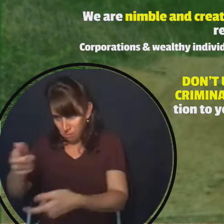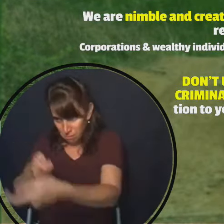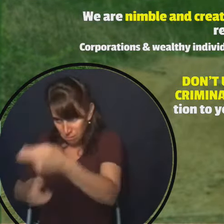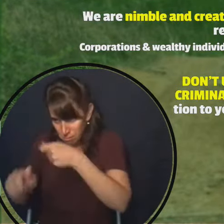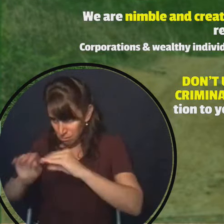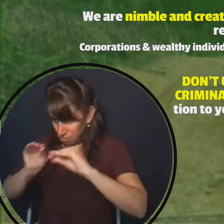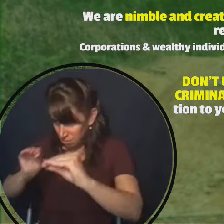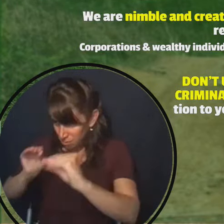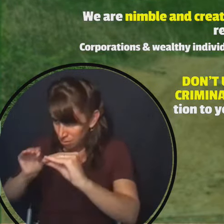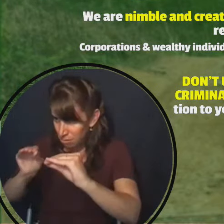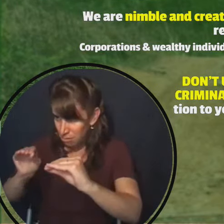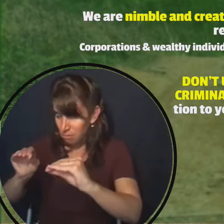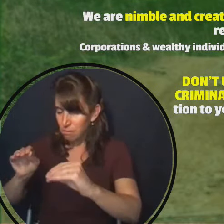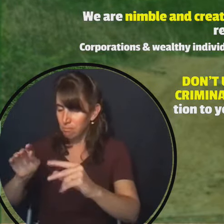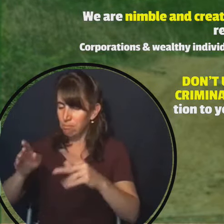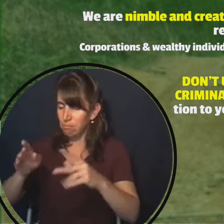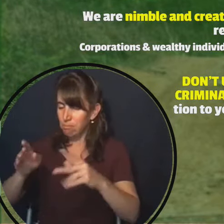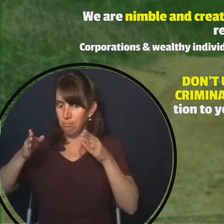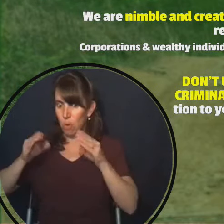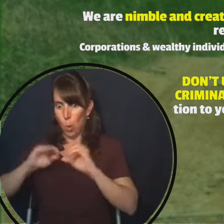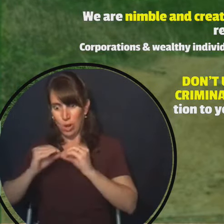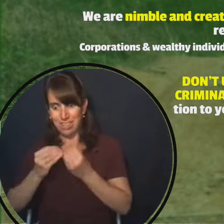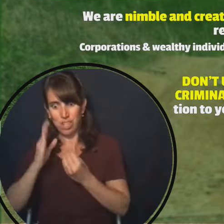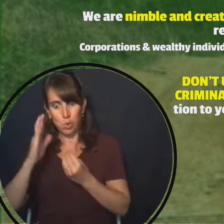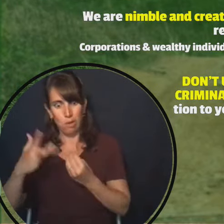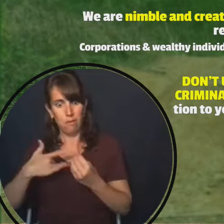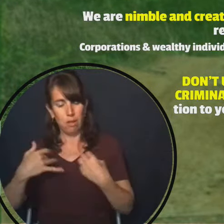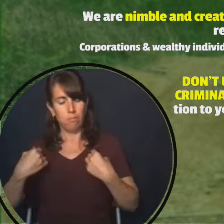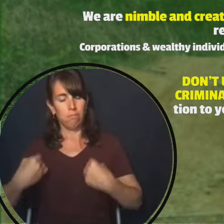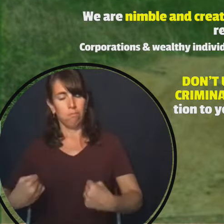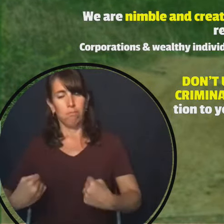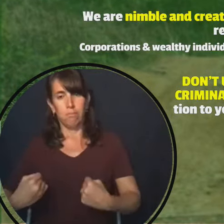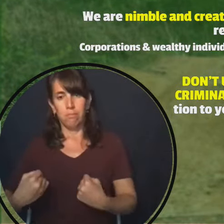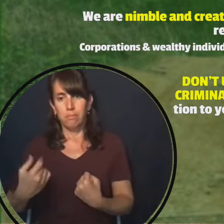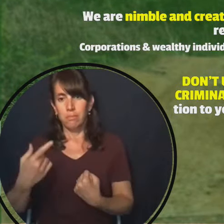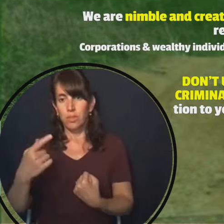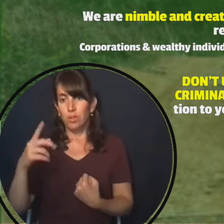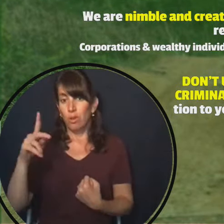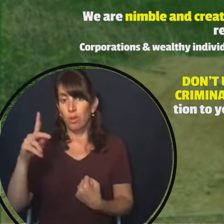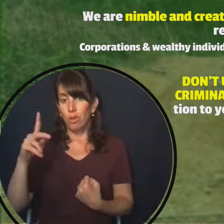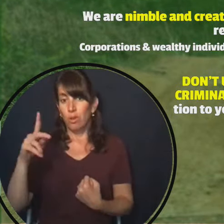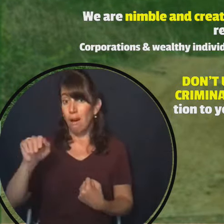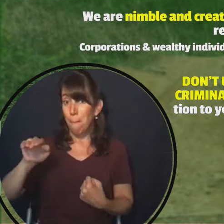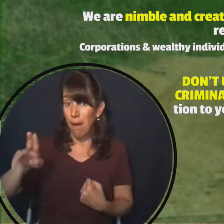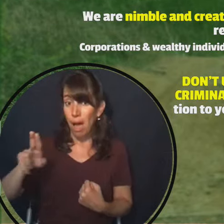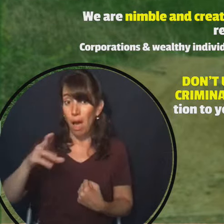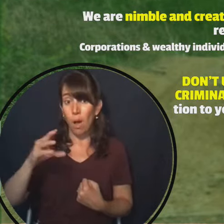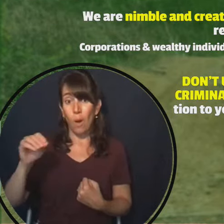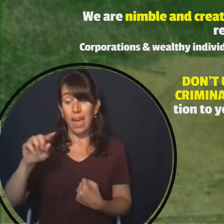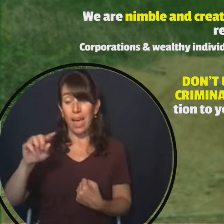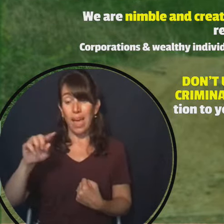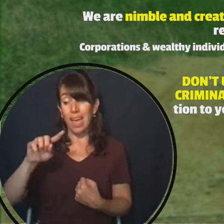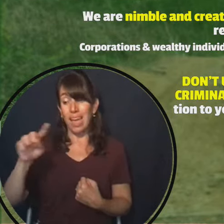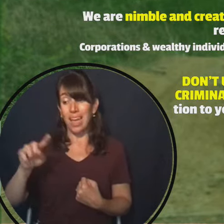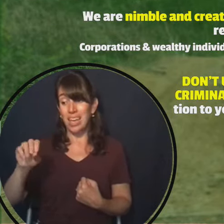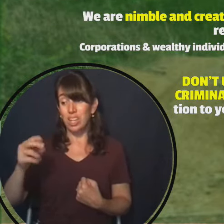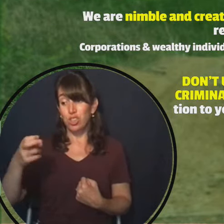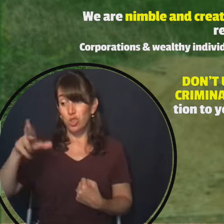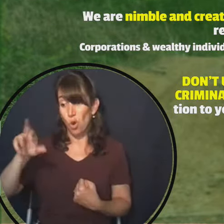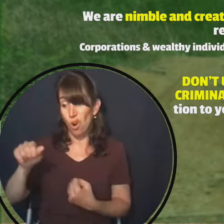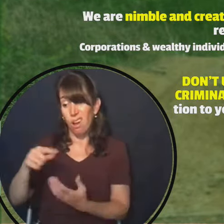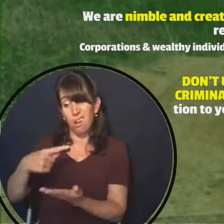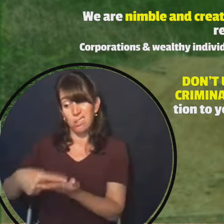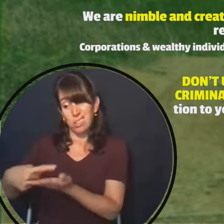know, an example that Zohra is talking about and that Kamau is talking about with the Atlanta Solidarity Fund. In the immediate aftermath, we just kept seeing